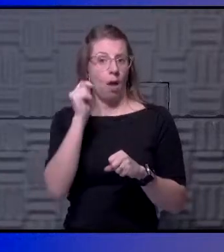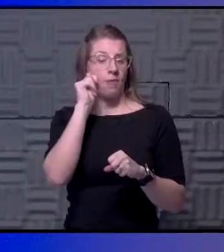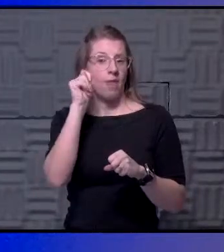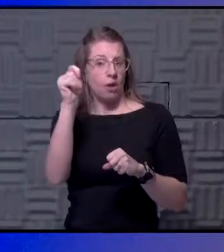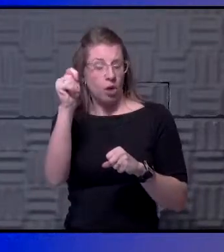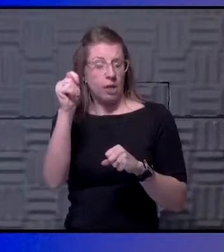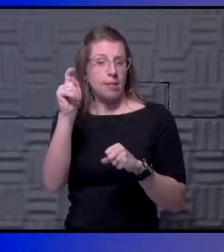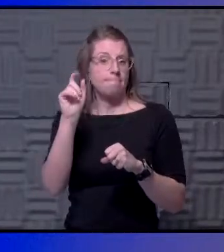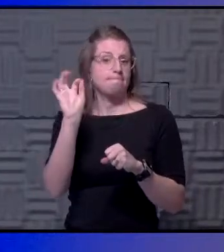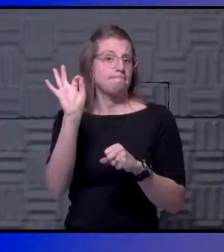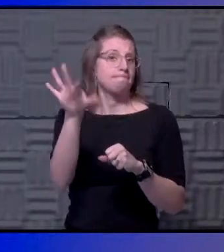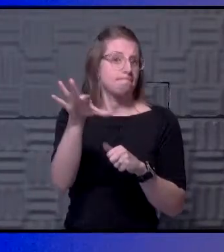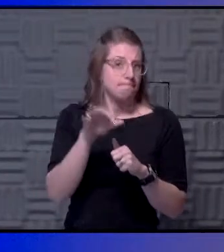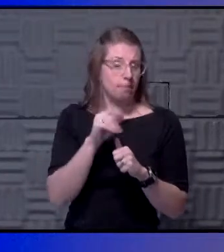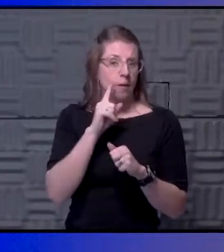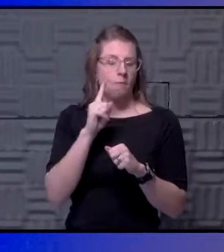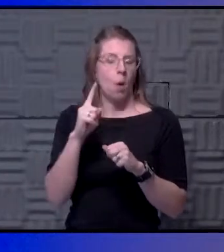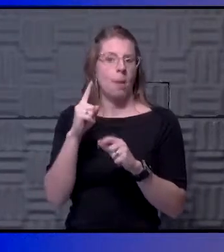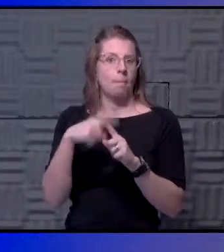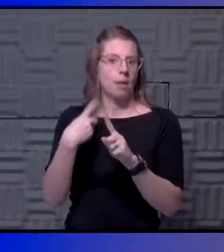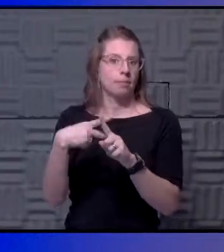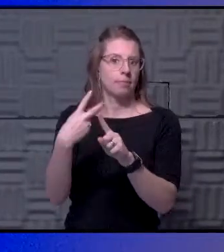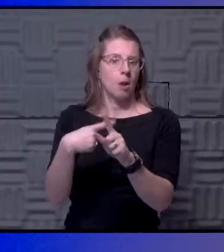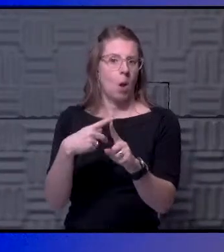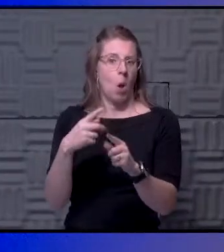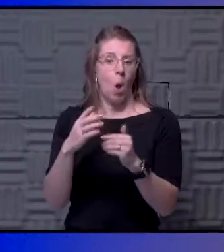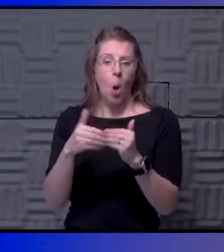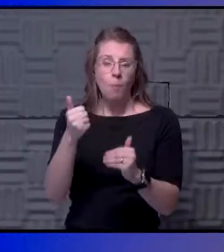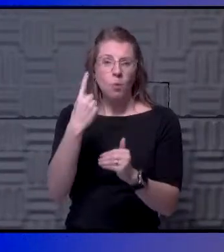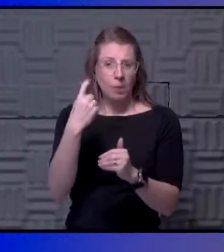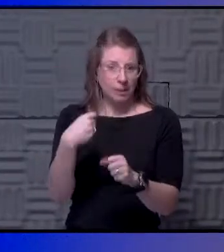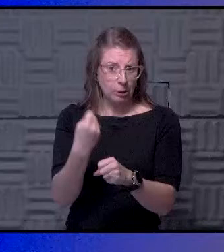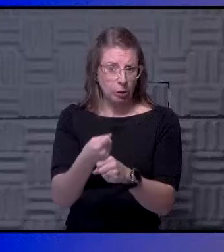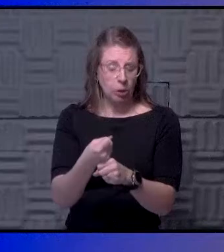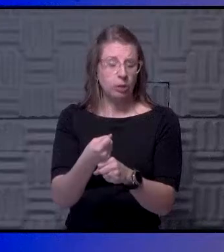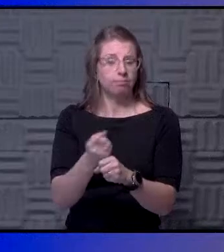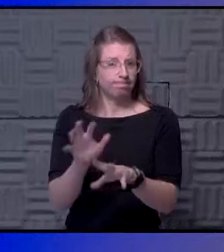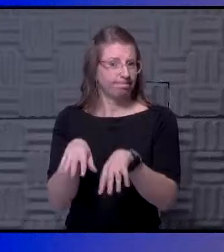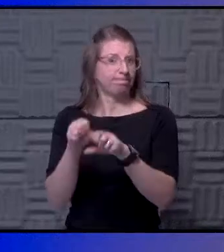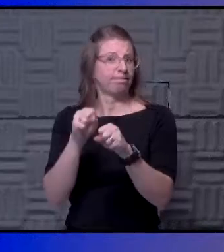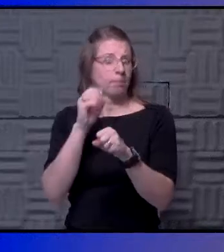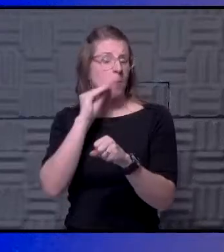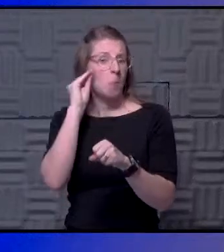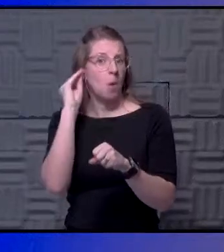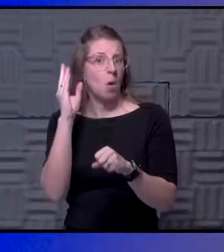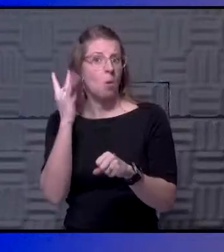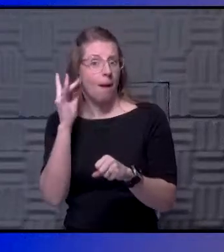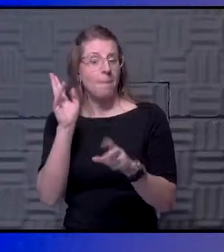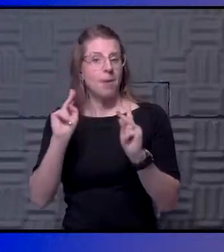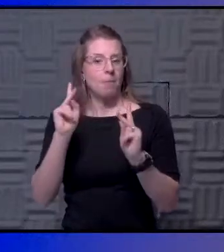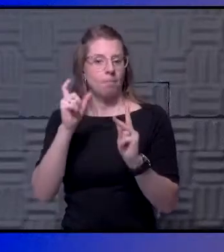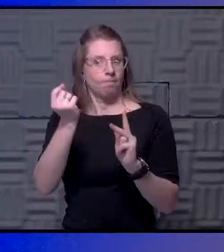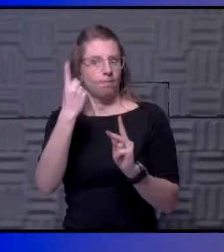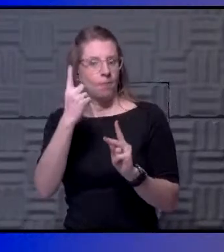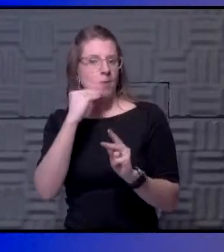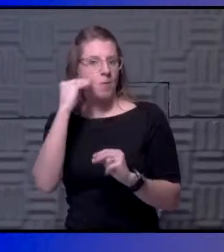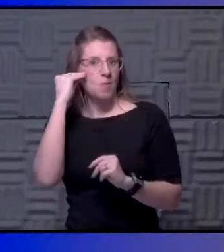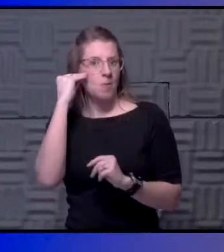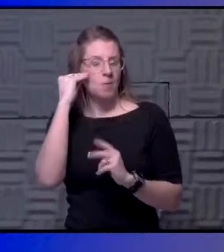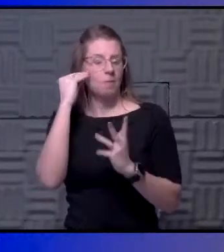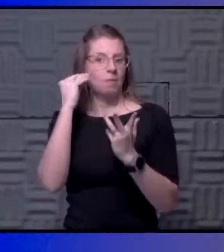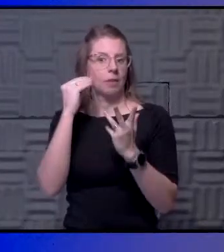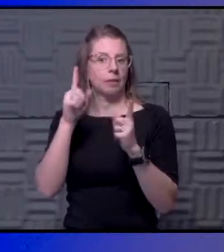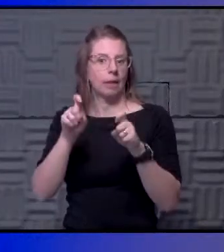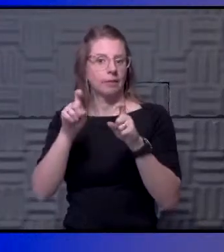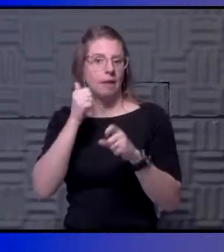touted for months now, almost a year, about being able to do that so that people can understand if you take a test once a day